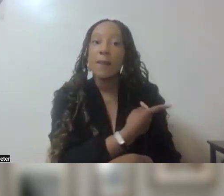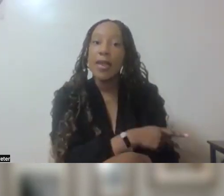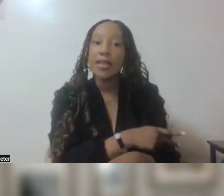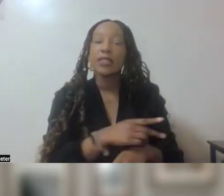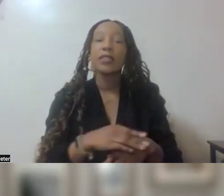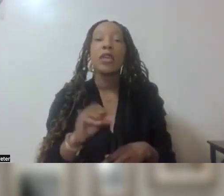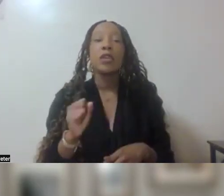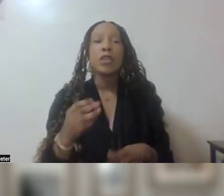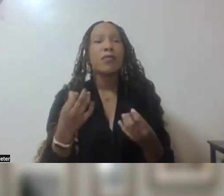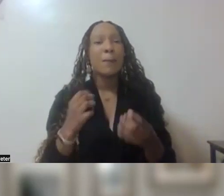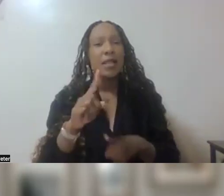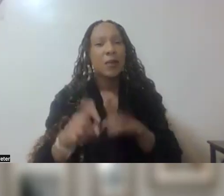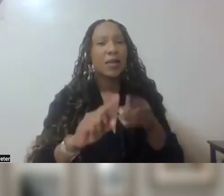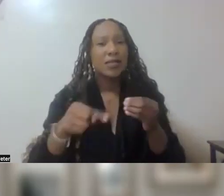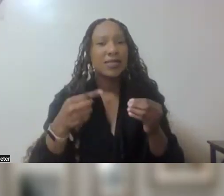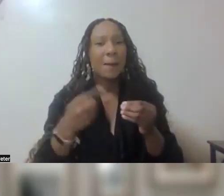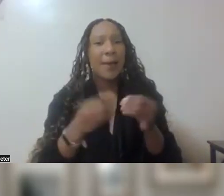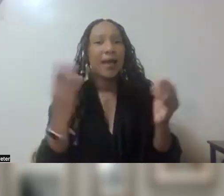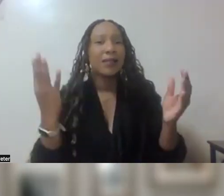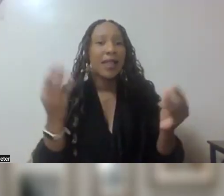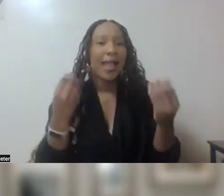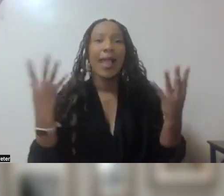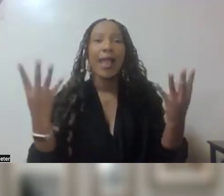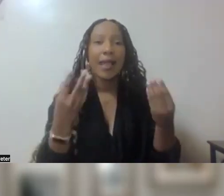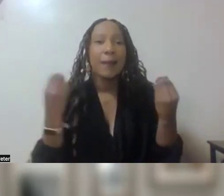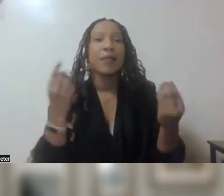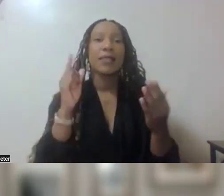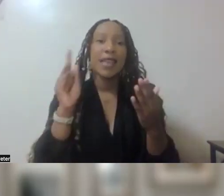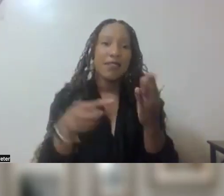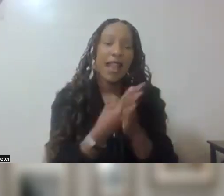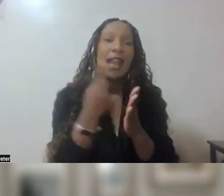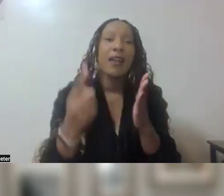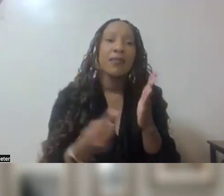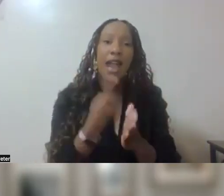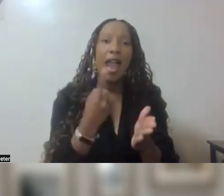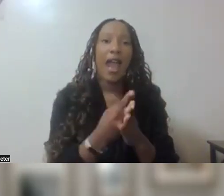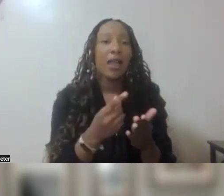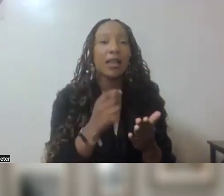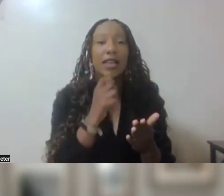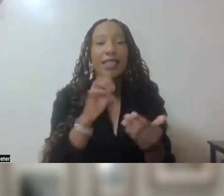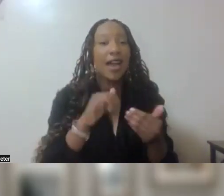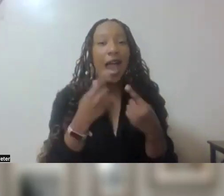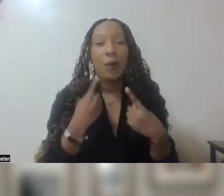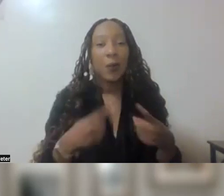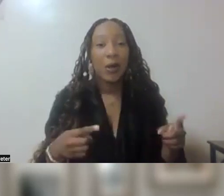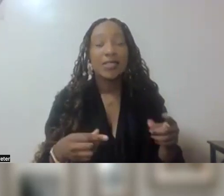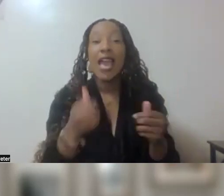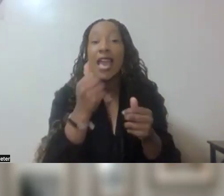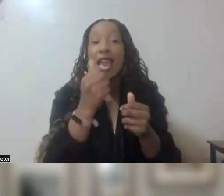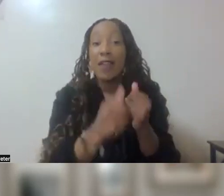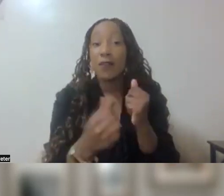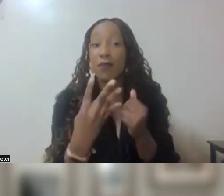stream about ambulances every hour, and that's just not the way it works. There'll be on average about 1 ambulance every 4 hours if you do the